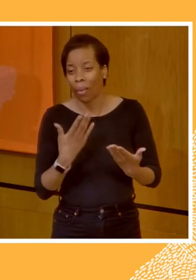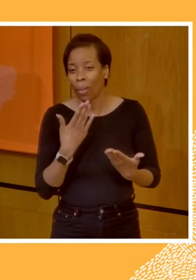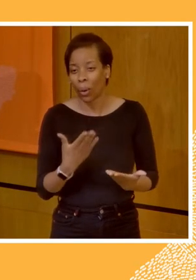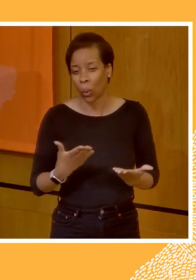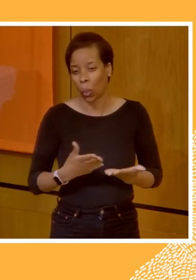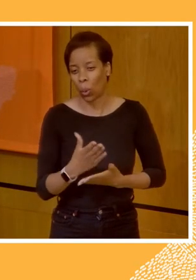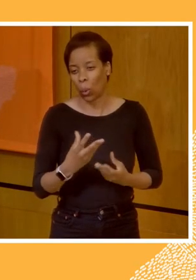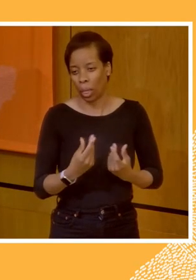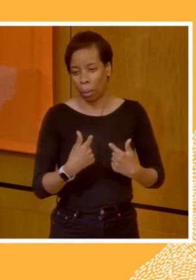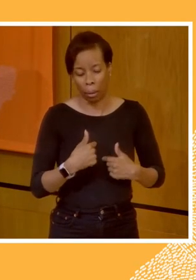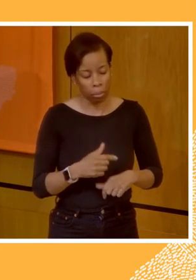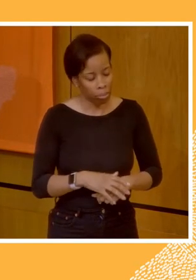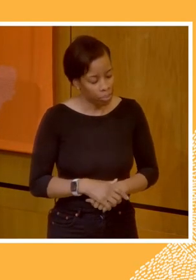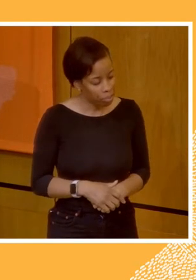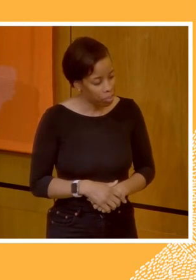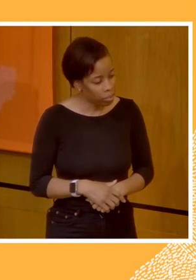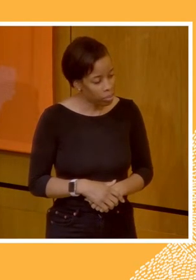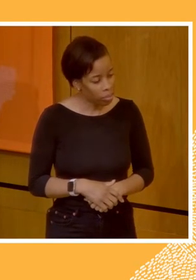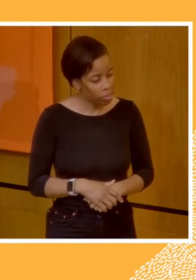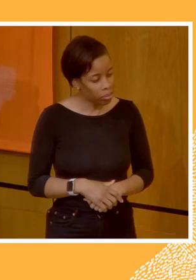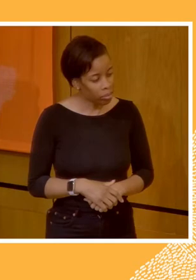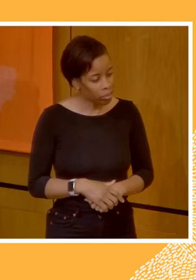Thank you for that warm-up, Ben. That was excellent.